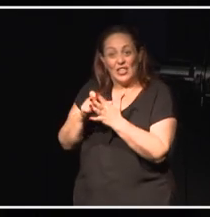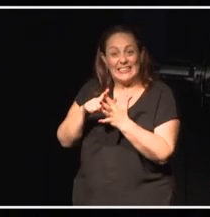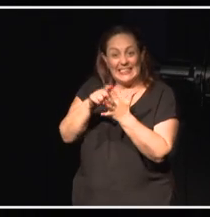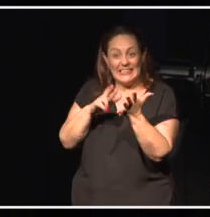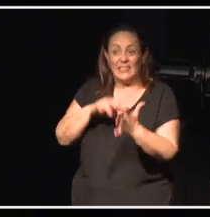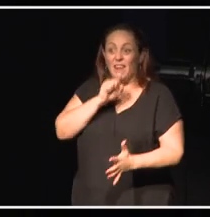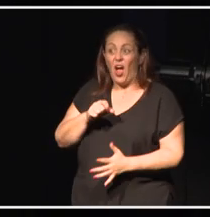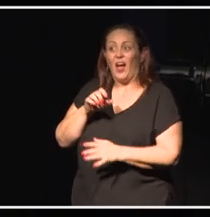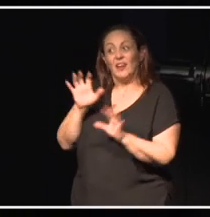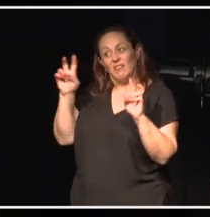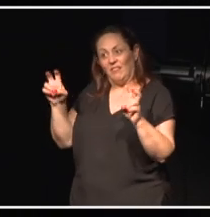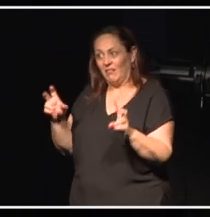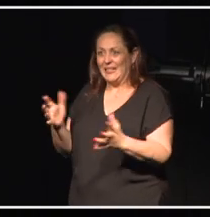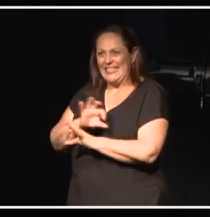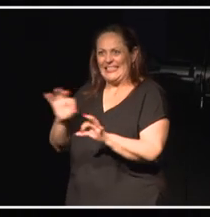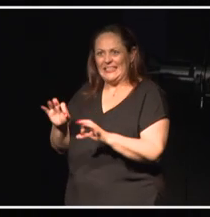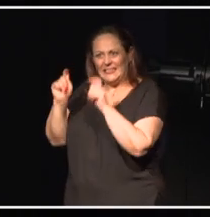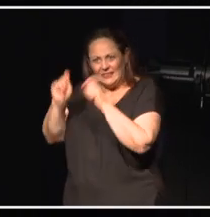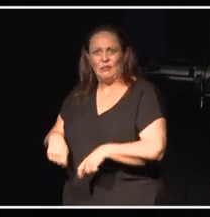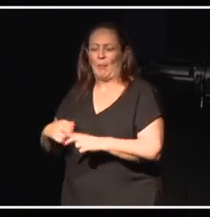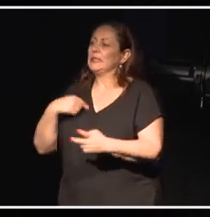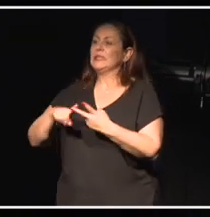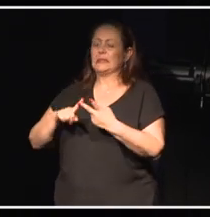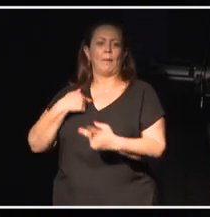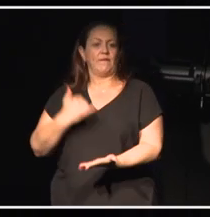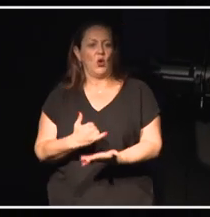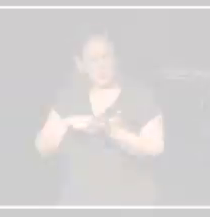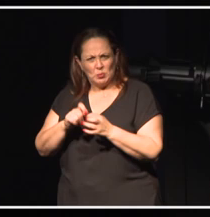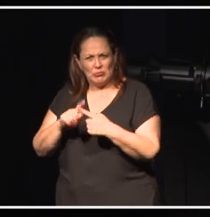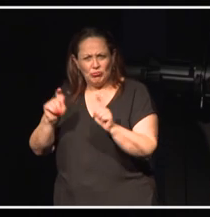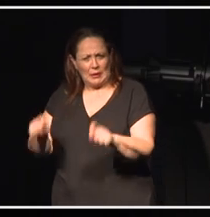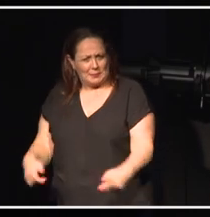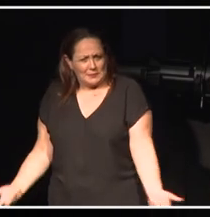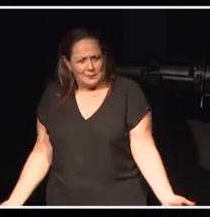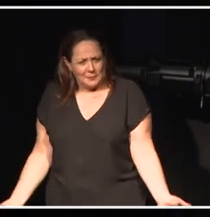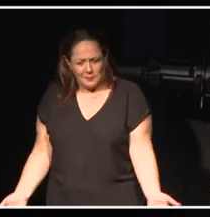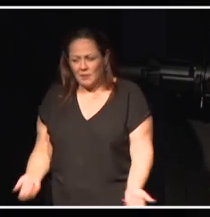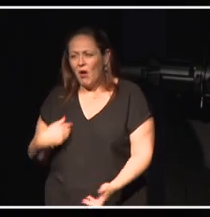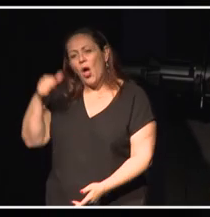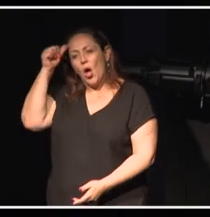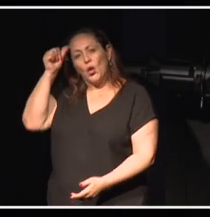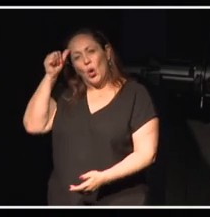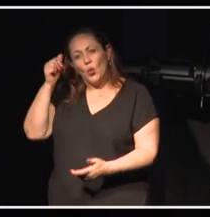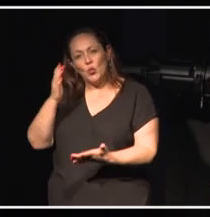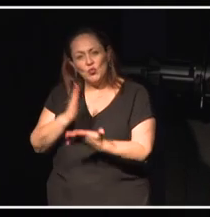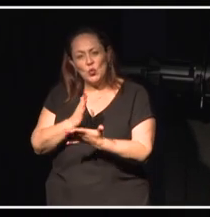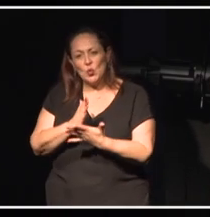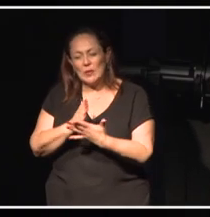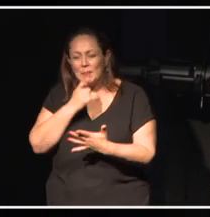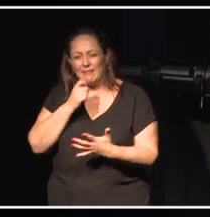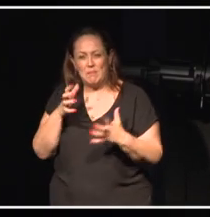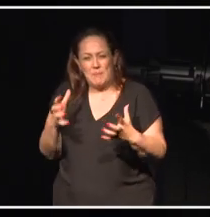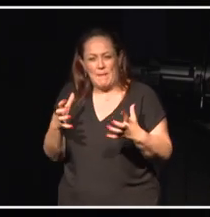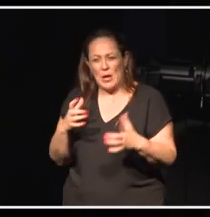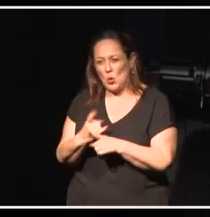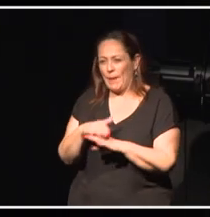didn't sexually assault me. It was still my fault. Anyway, so that was a little background there. I know, look, it's funny territory